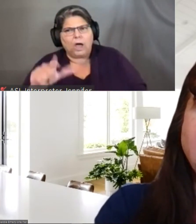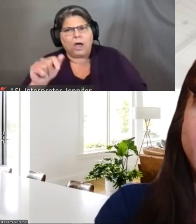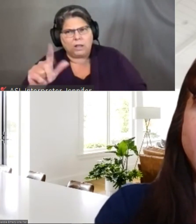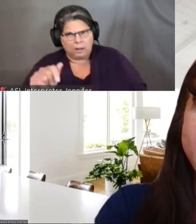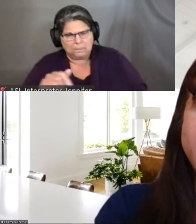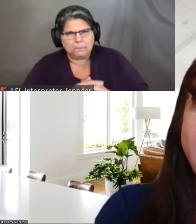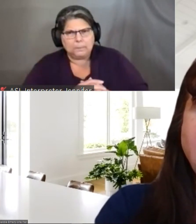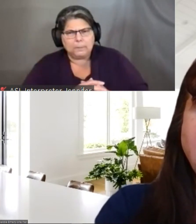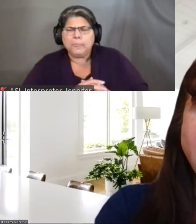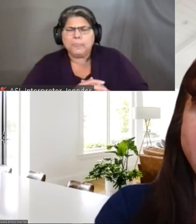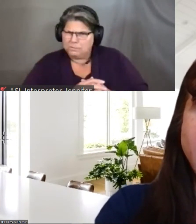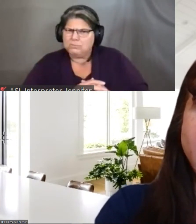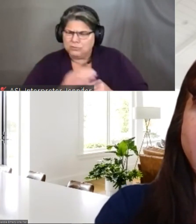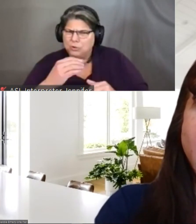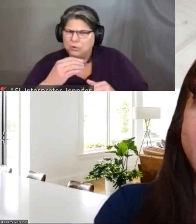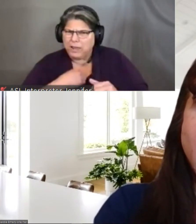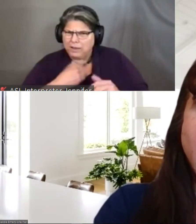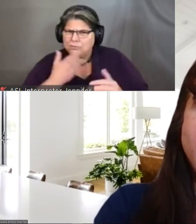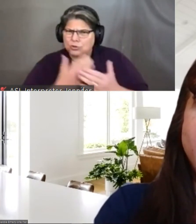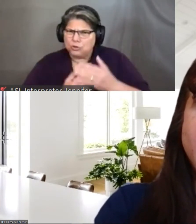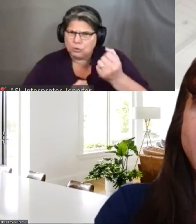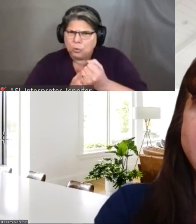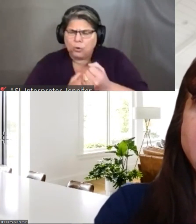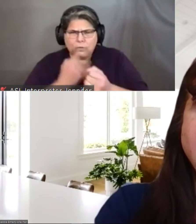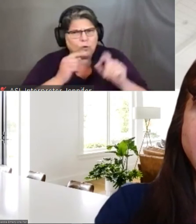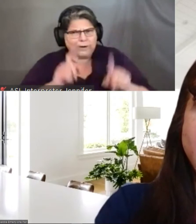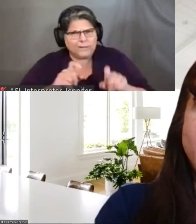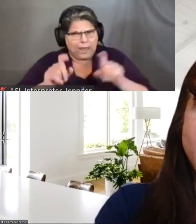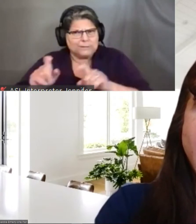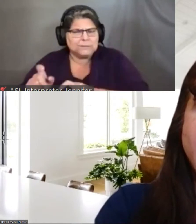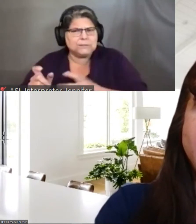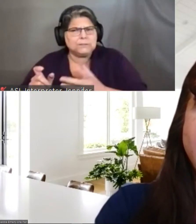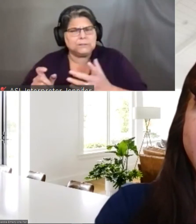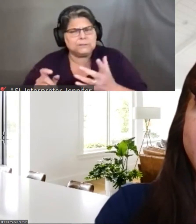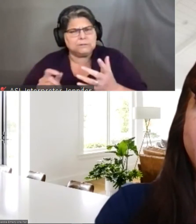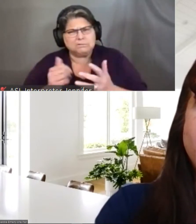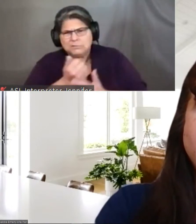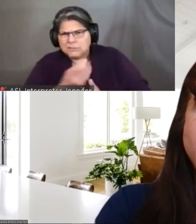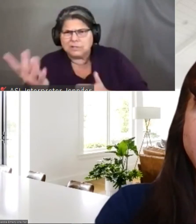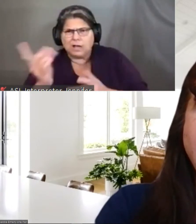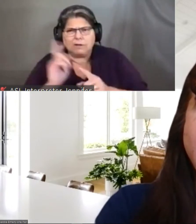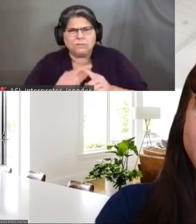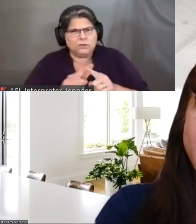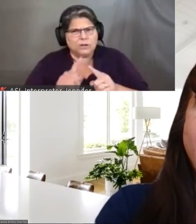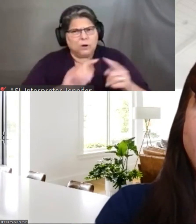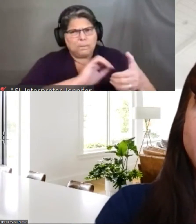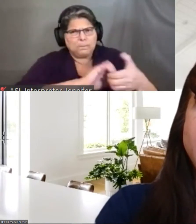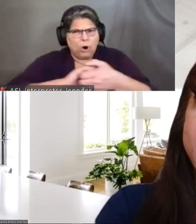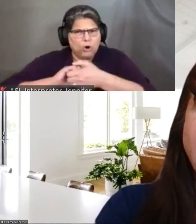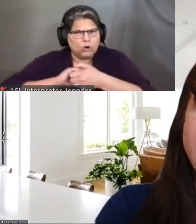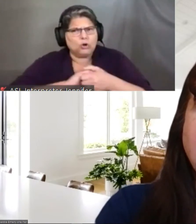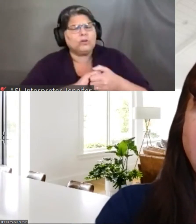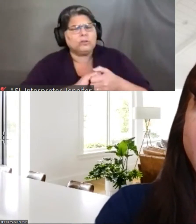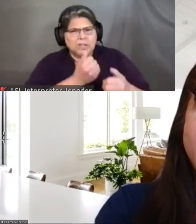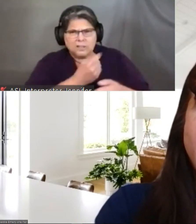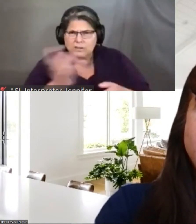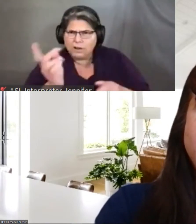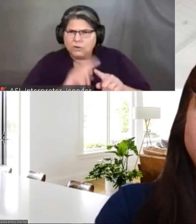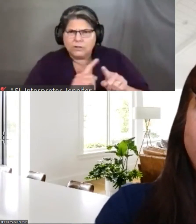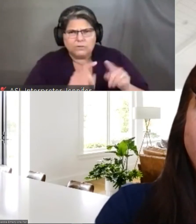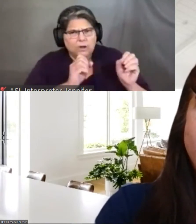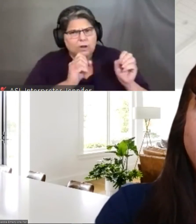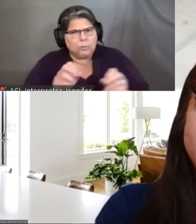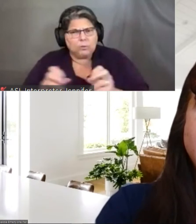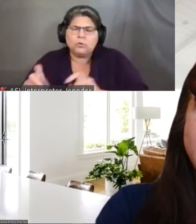significant support of testing through a various array of partners and opportunities, but